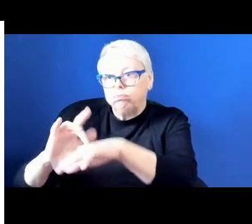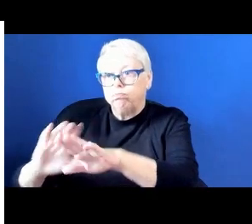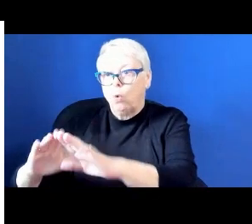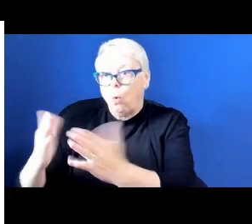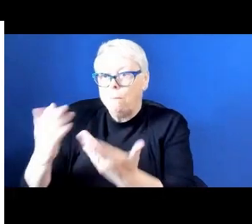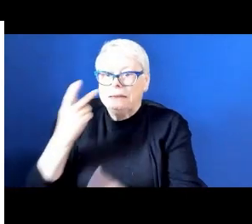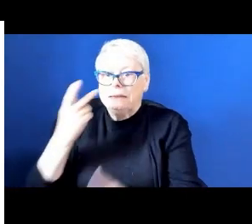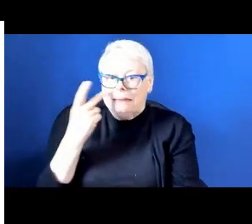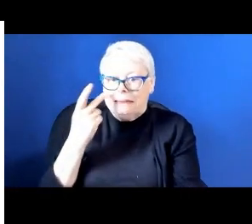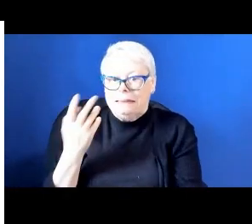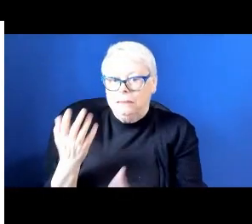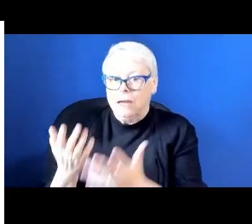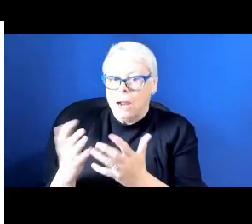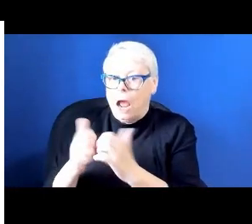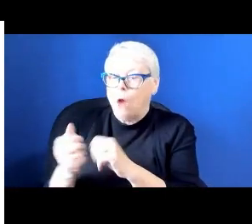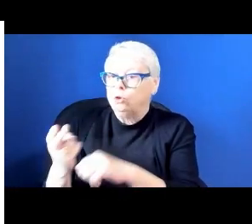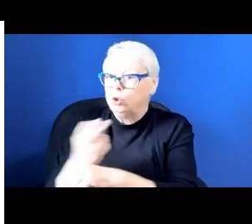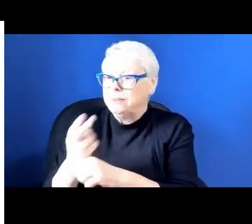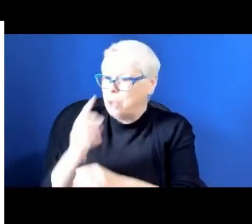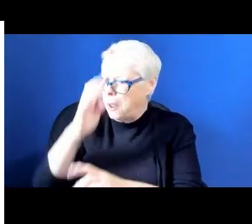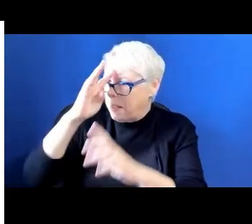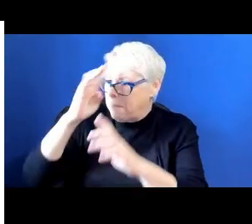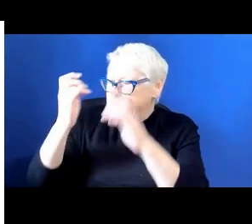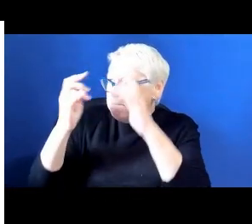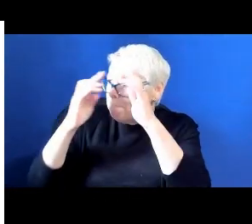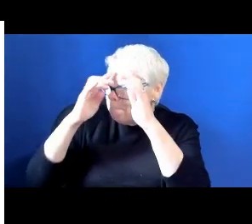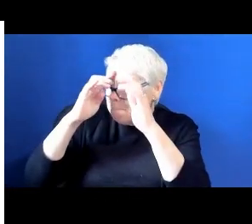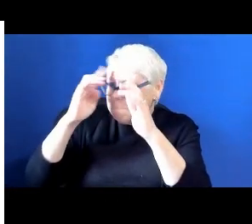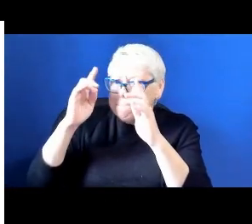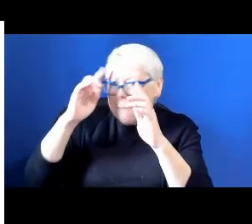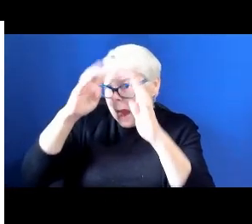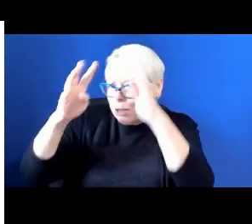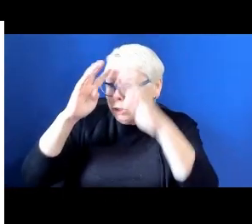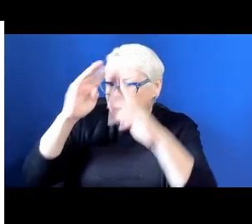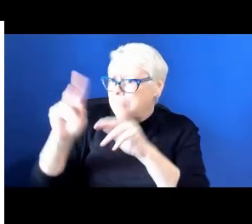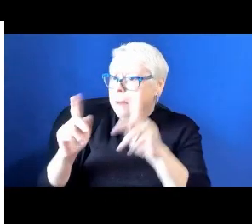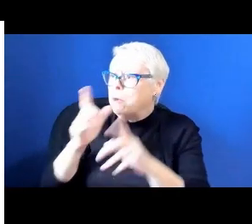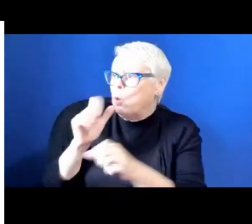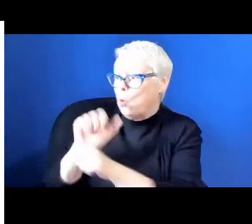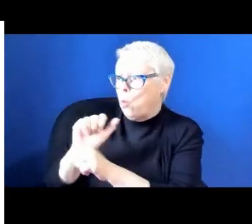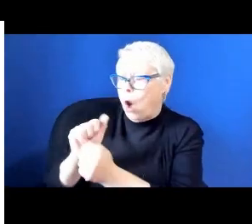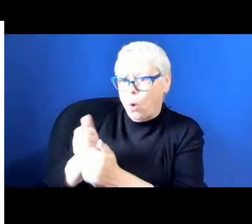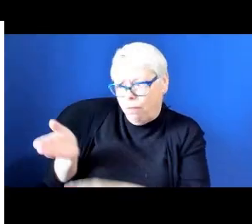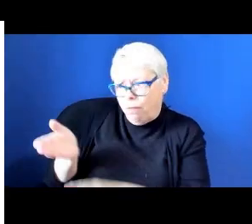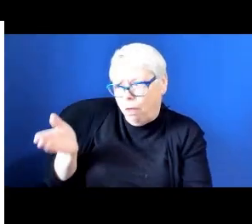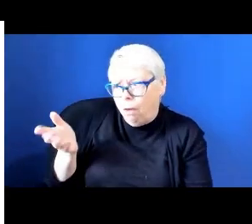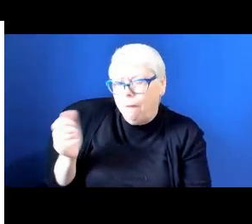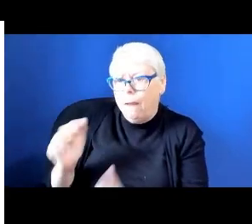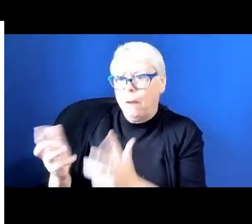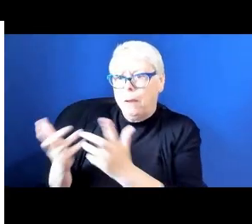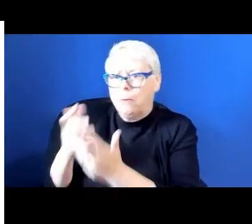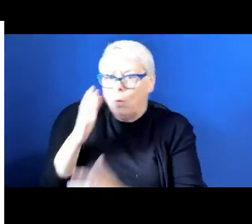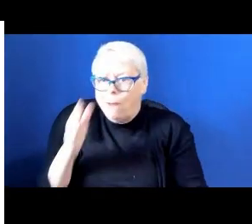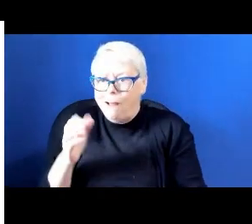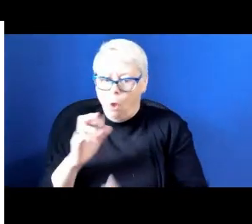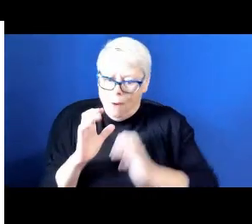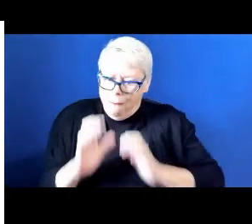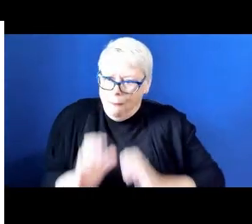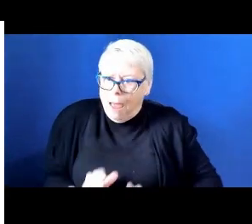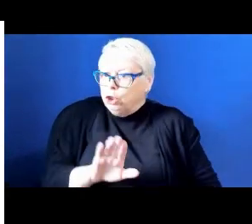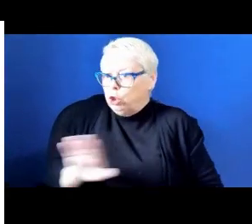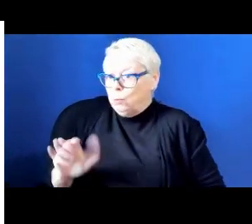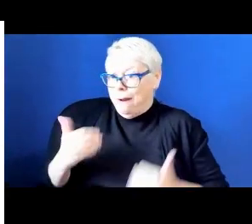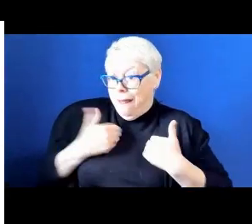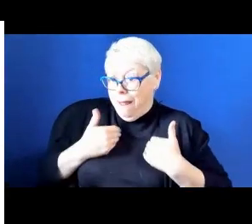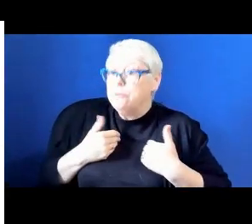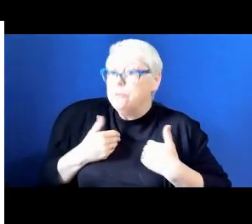environment, imagining personas that you might potentially work with, or knowing the situation of the client you have, and feel free